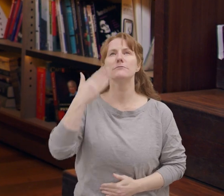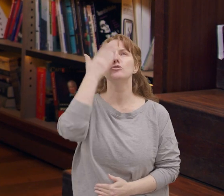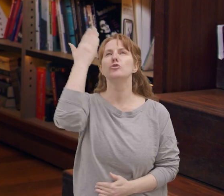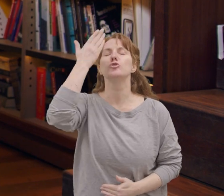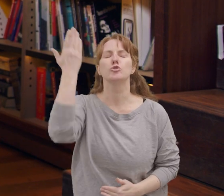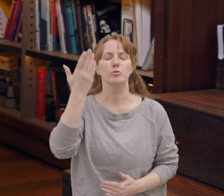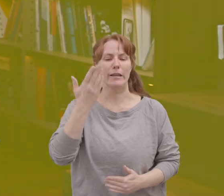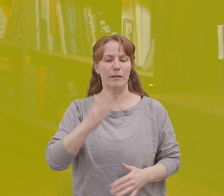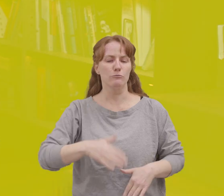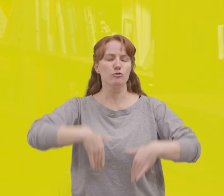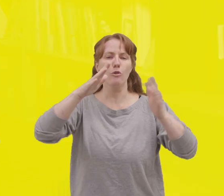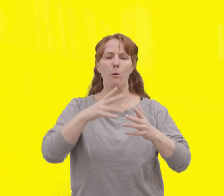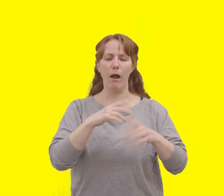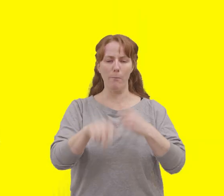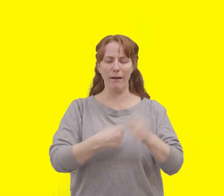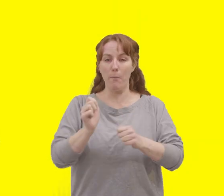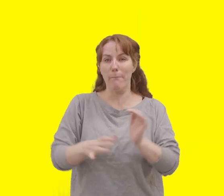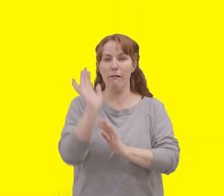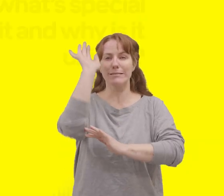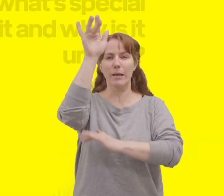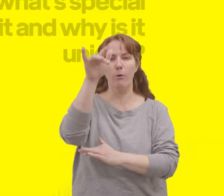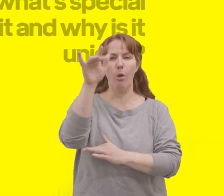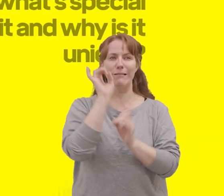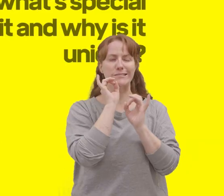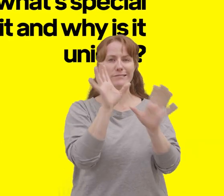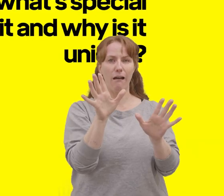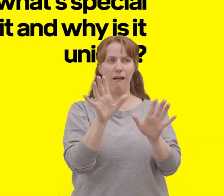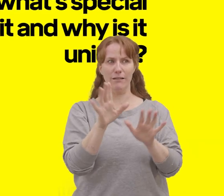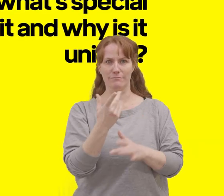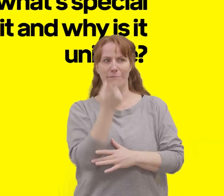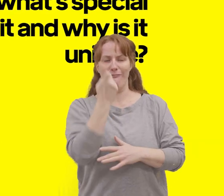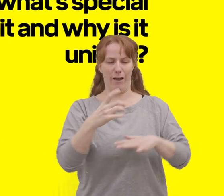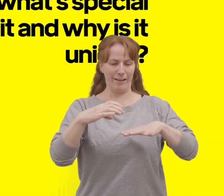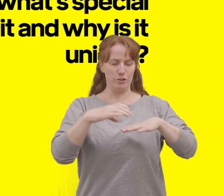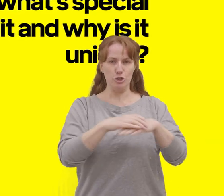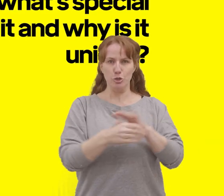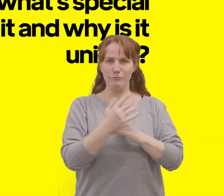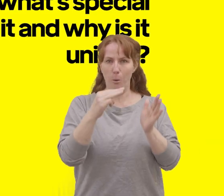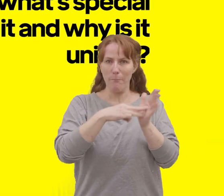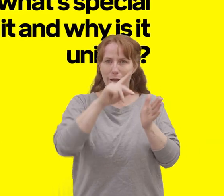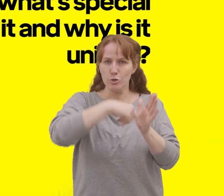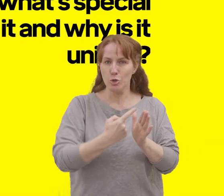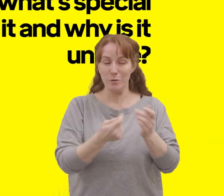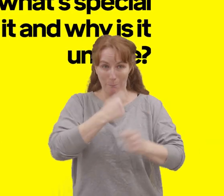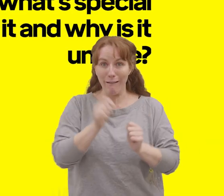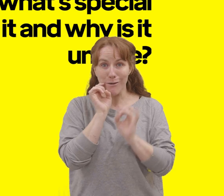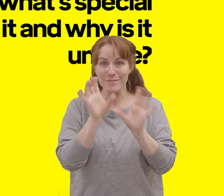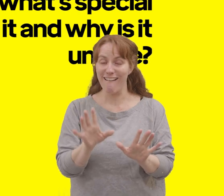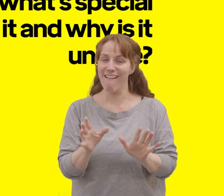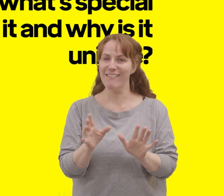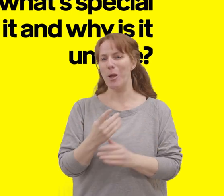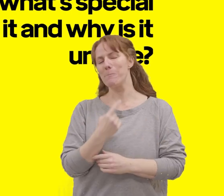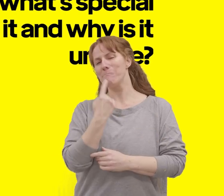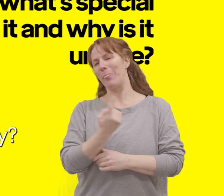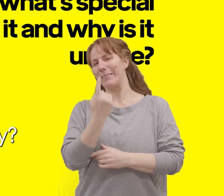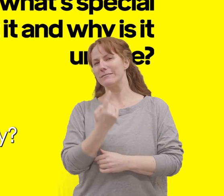old trainers, and he ended up living that dream. So take a few minutes, go away, have a think about it, and yeah, think about